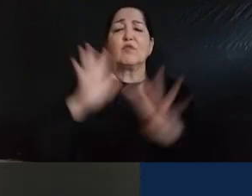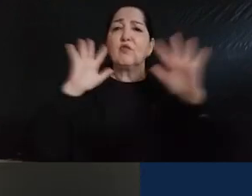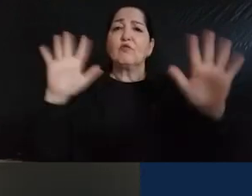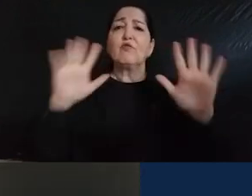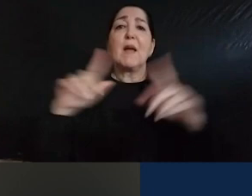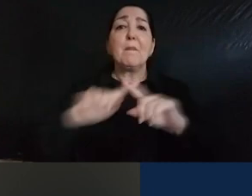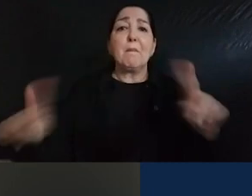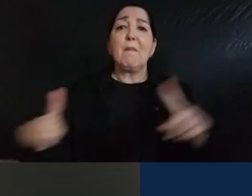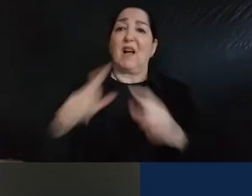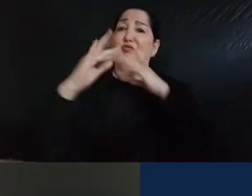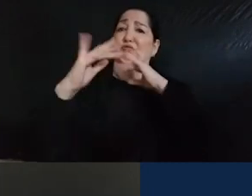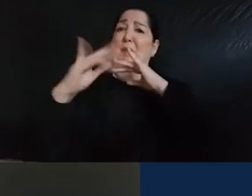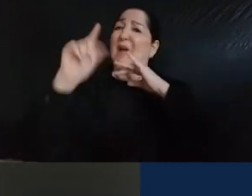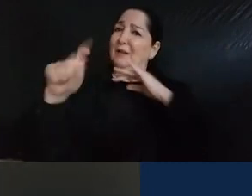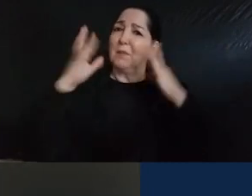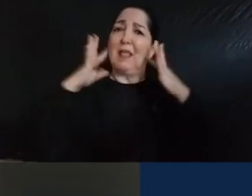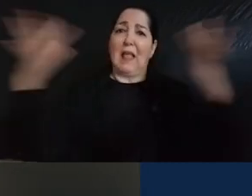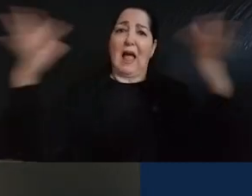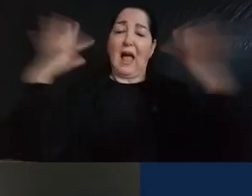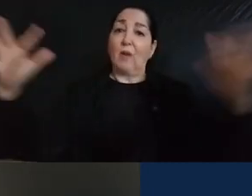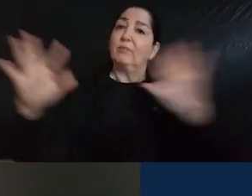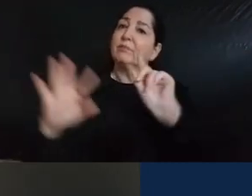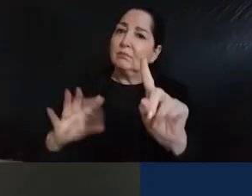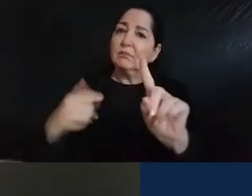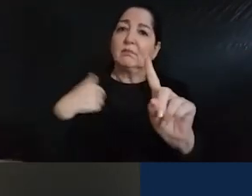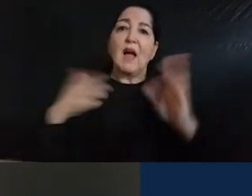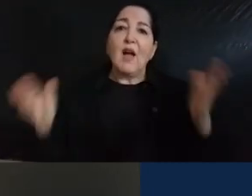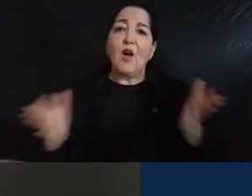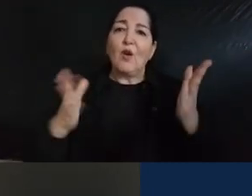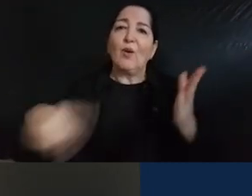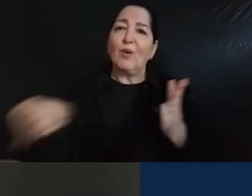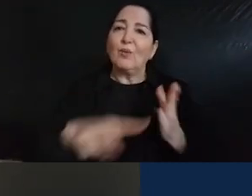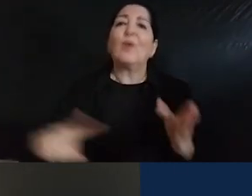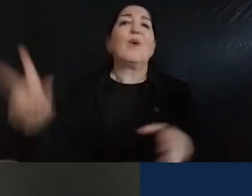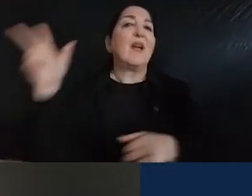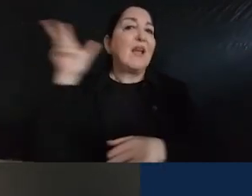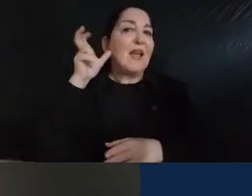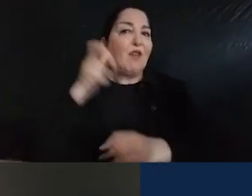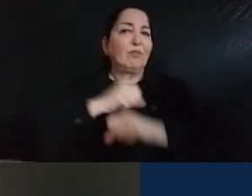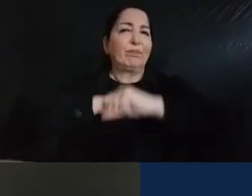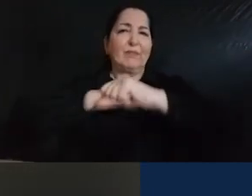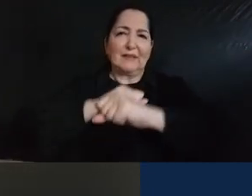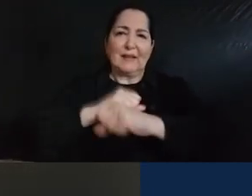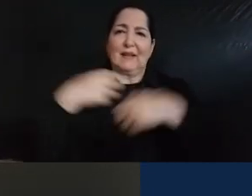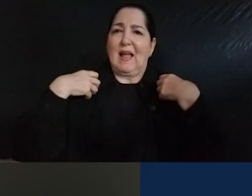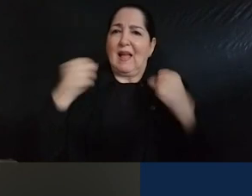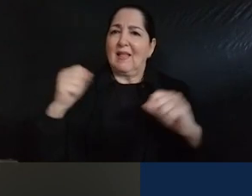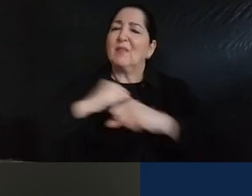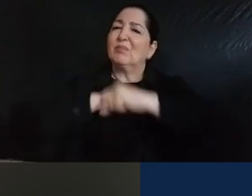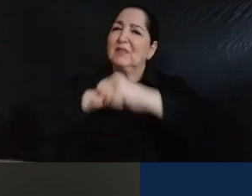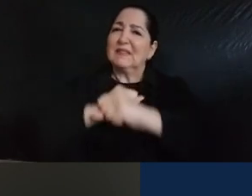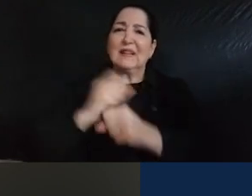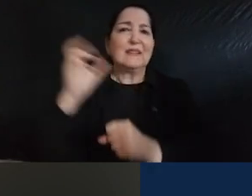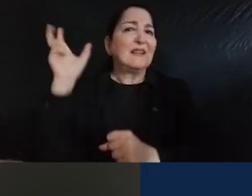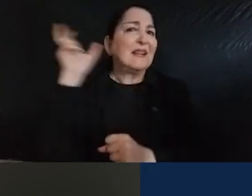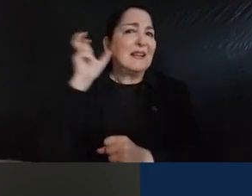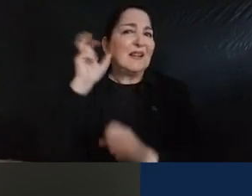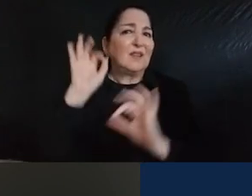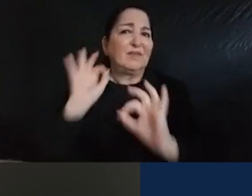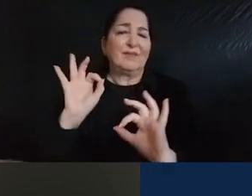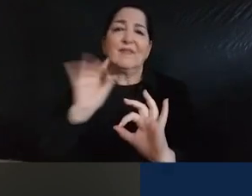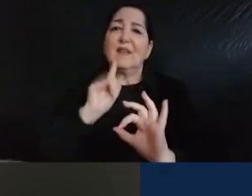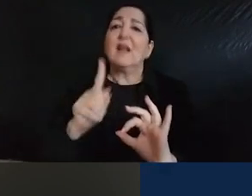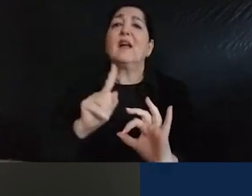loud, but I urge everyone to protect your ears, protect your health, and do everything you can to wear the